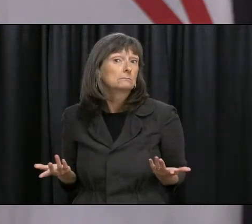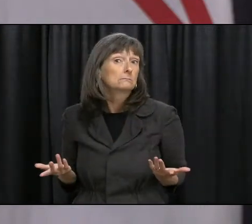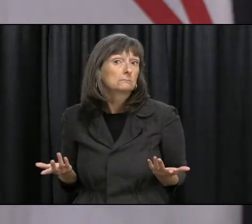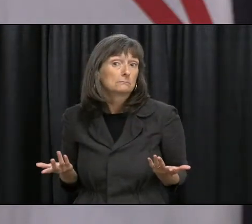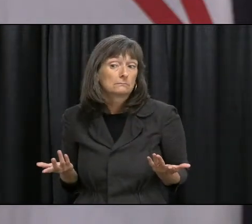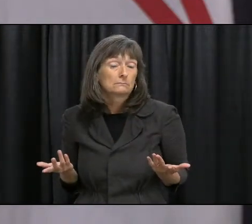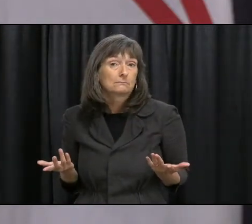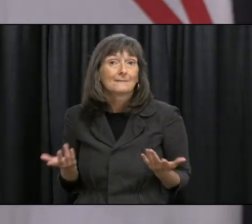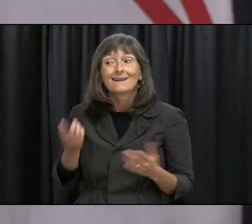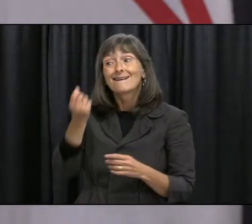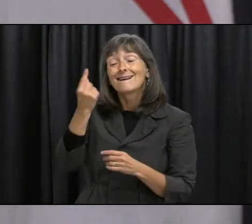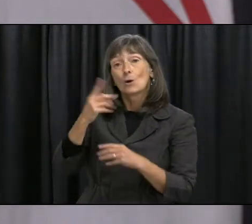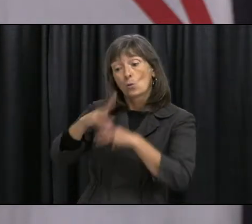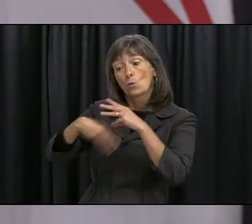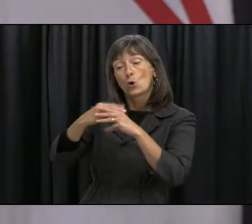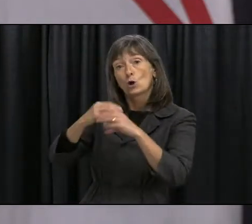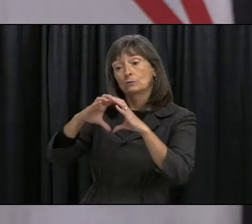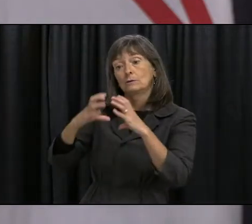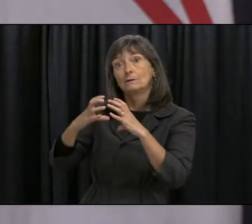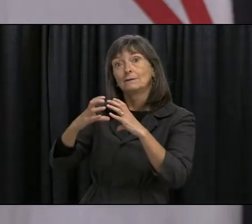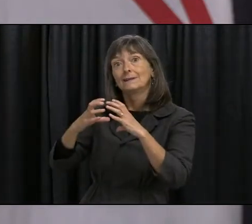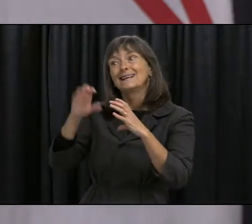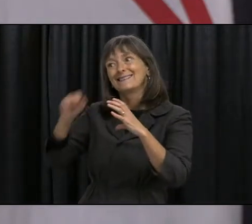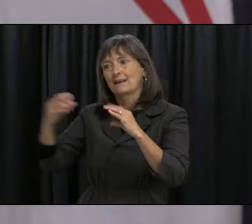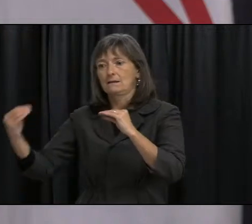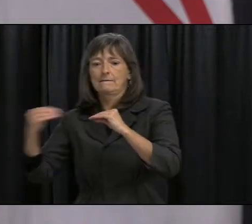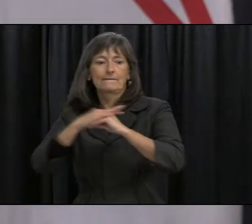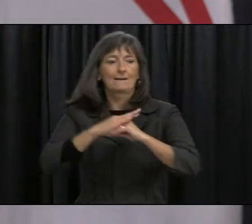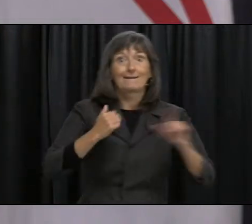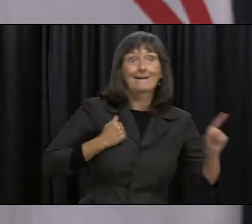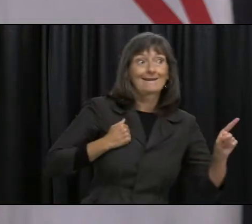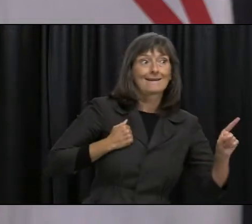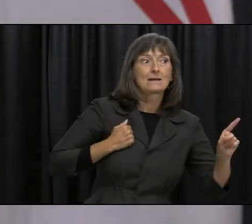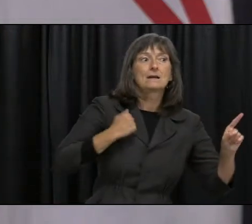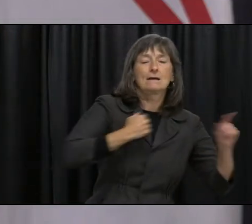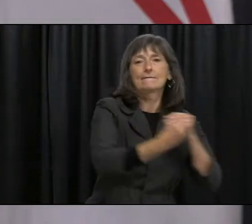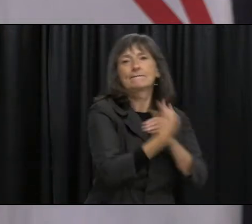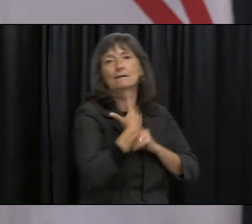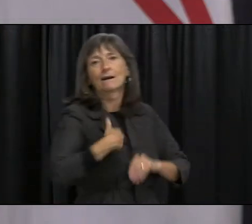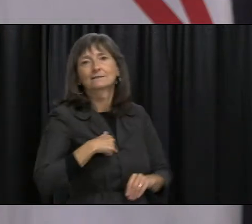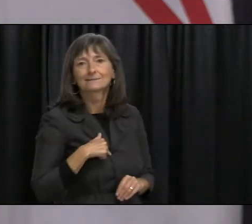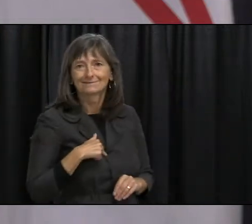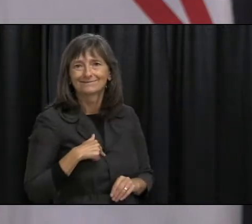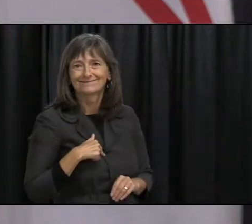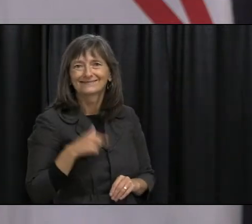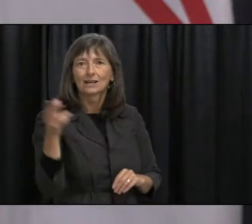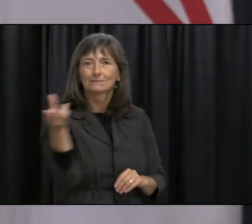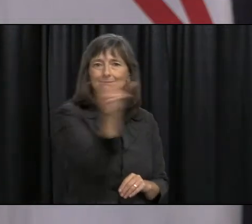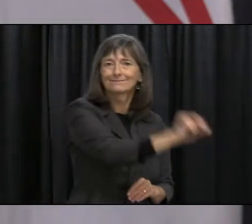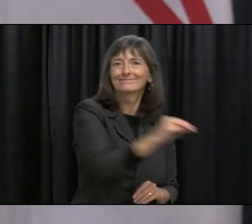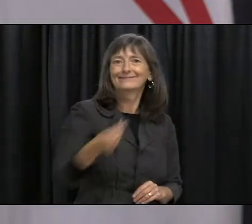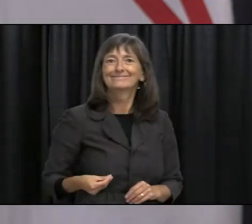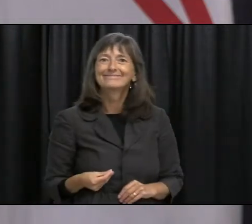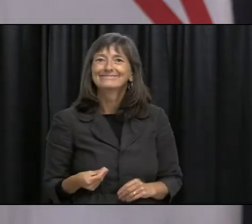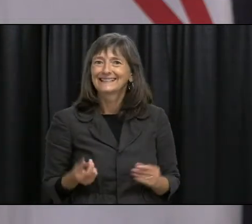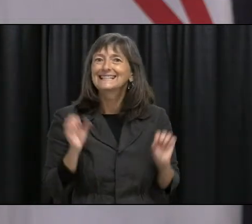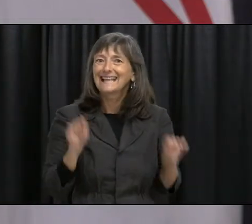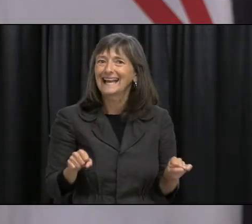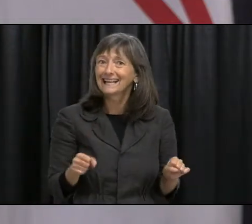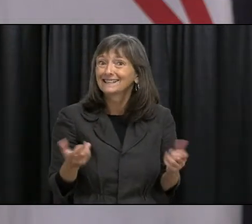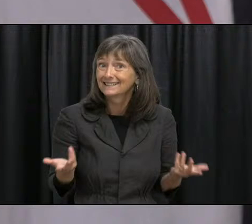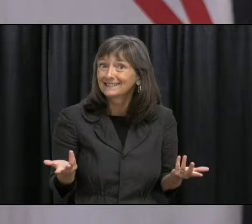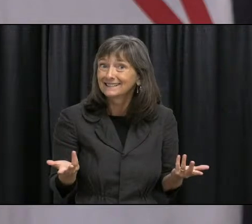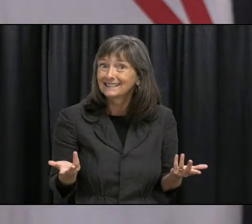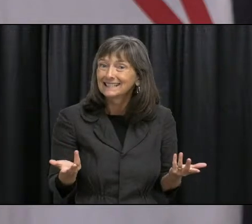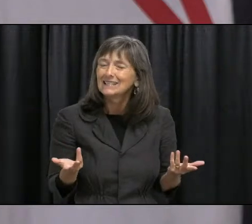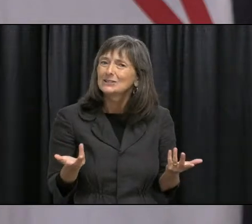what happens elsewhere in the world can influence what happens elsewhere in the country, and that can influence what happens here. So there's a lot of things that we have to